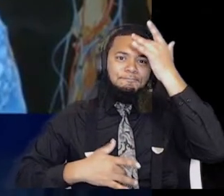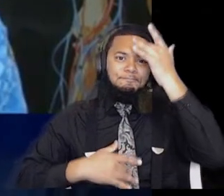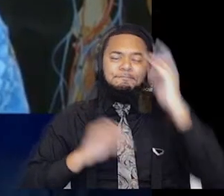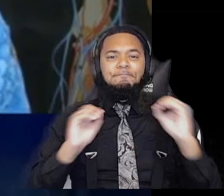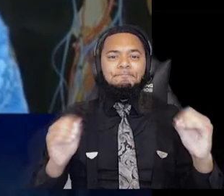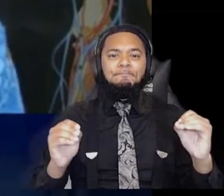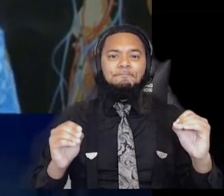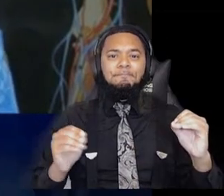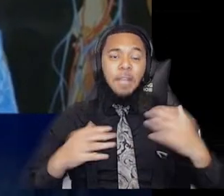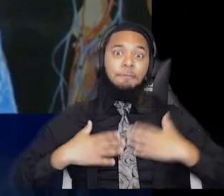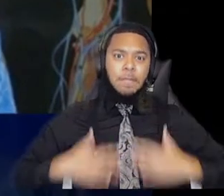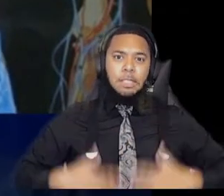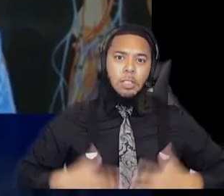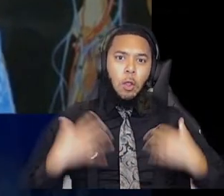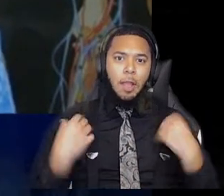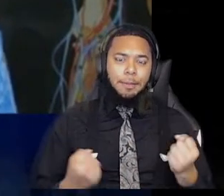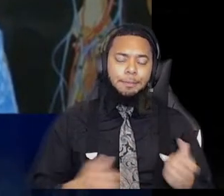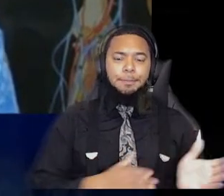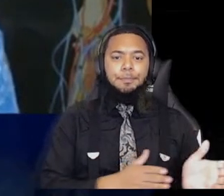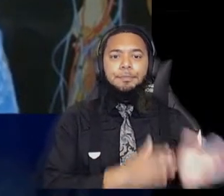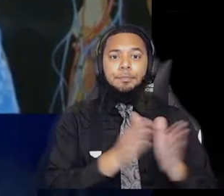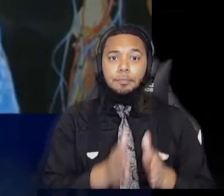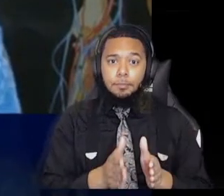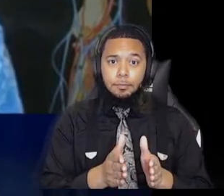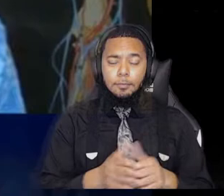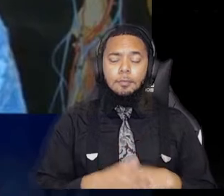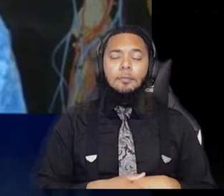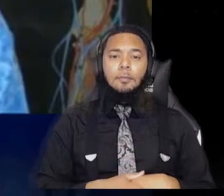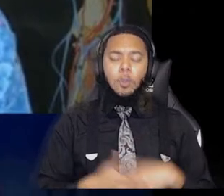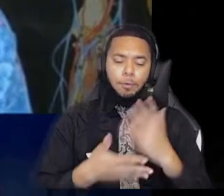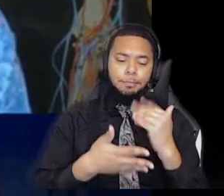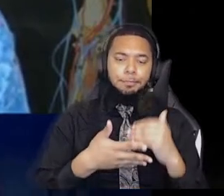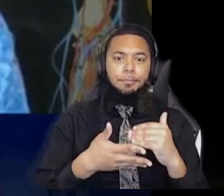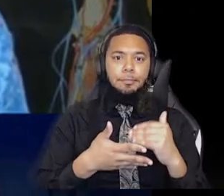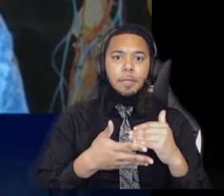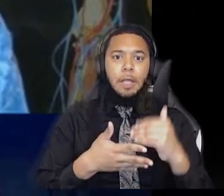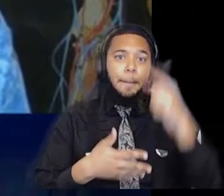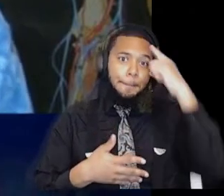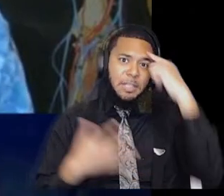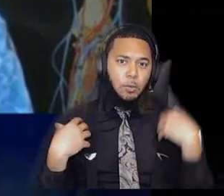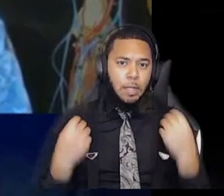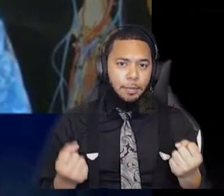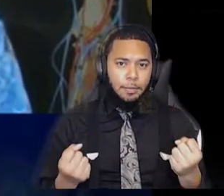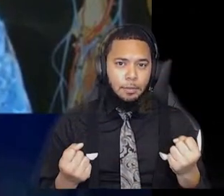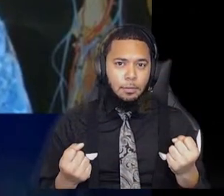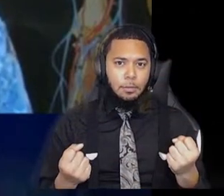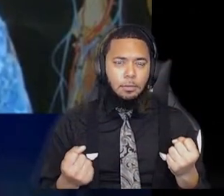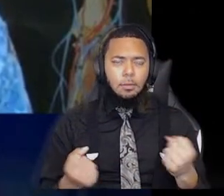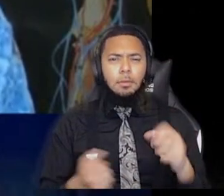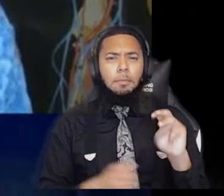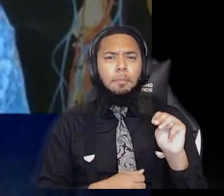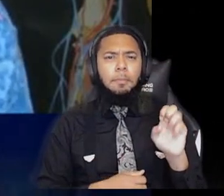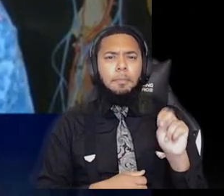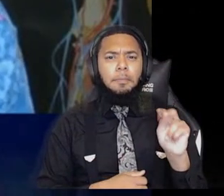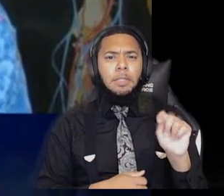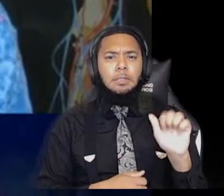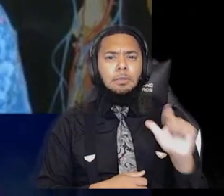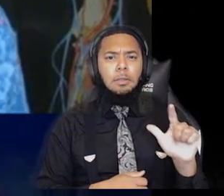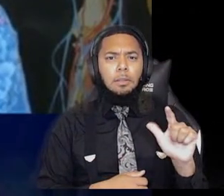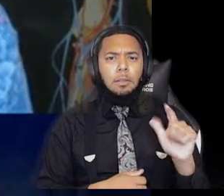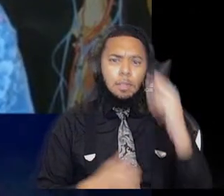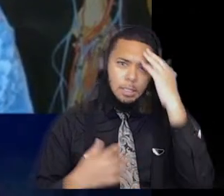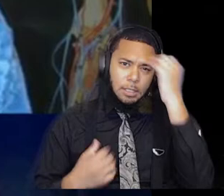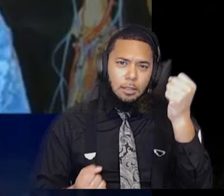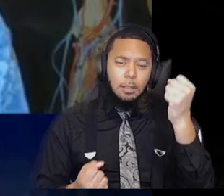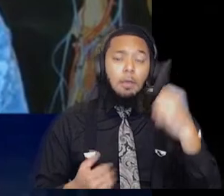health. The next component, the second one, is mental health. So what does that mean? That means you're going to feel